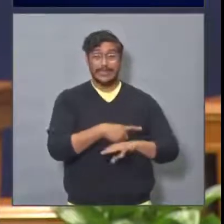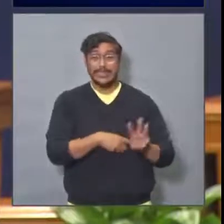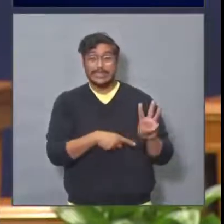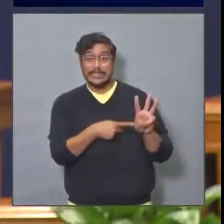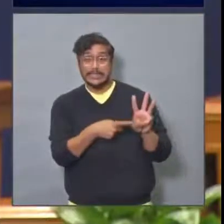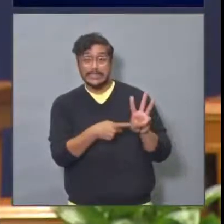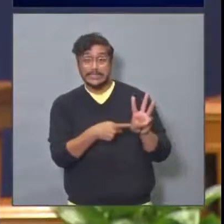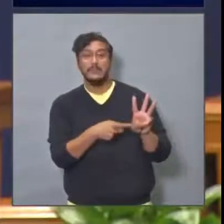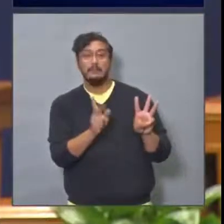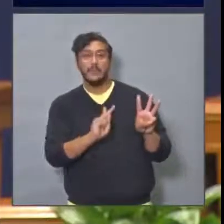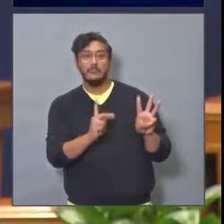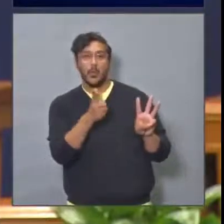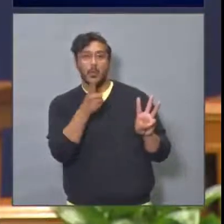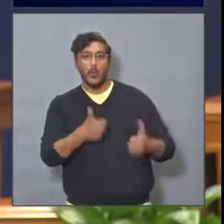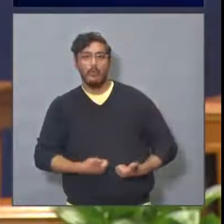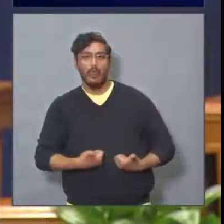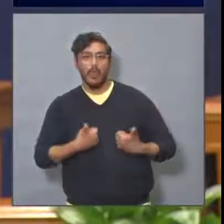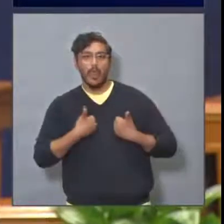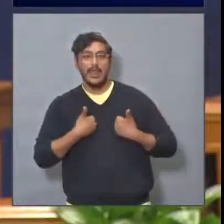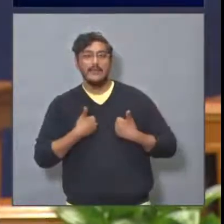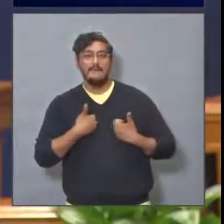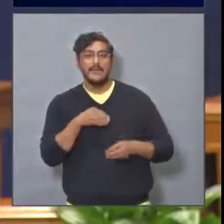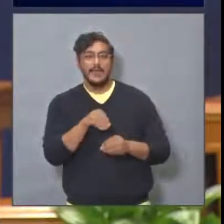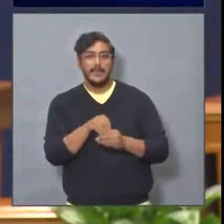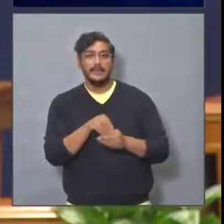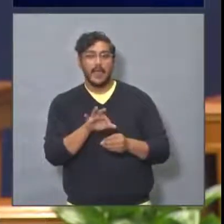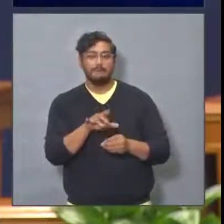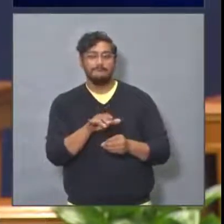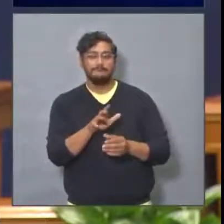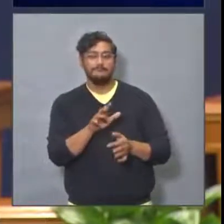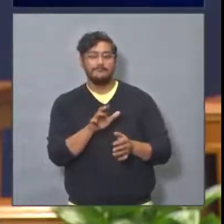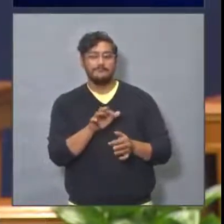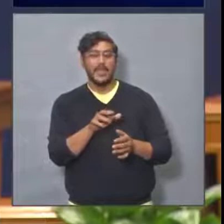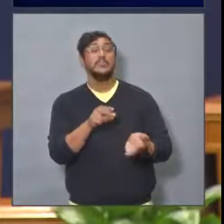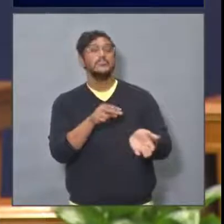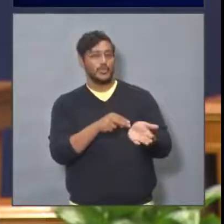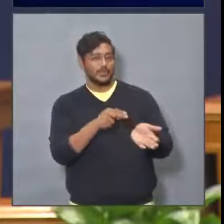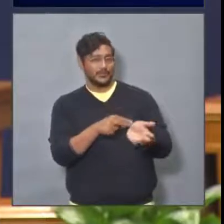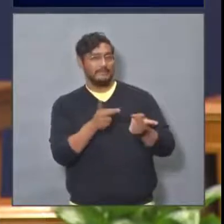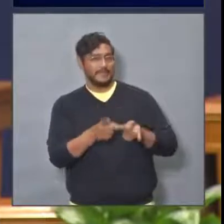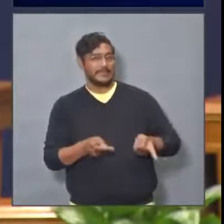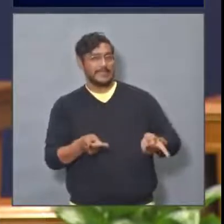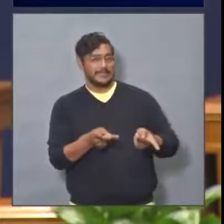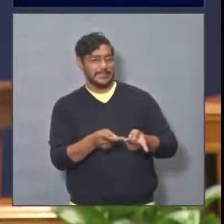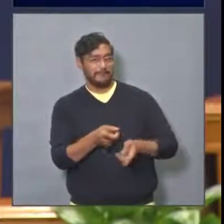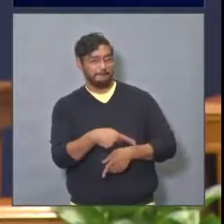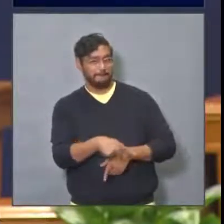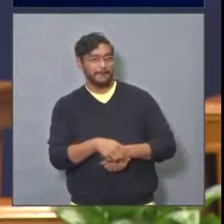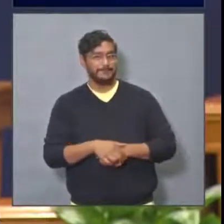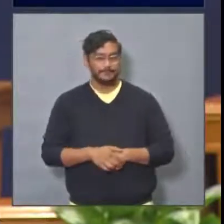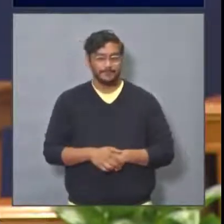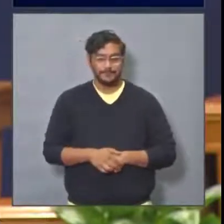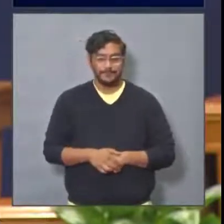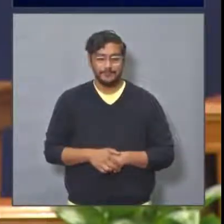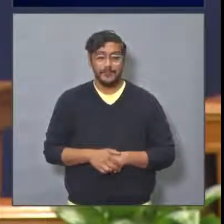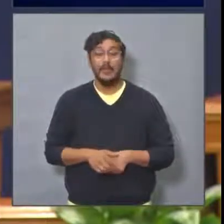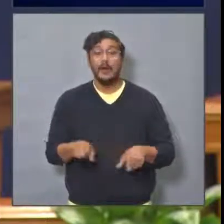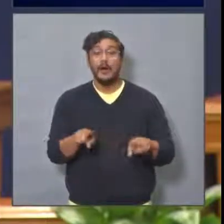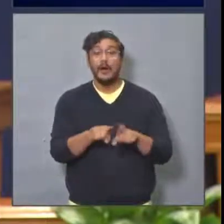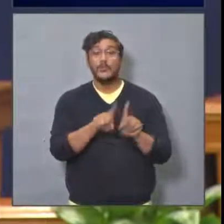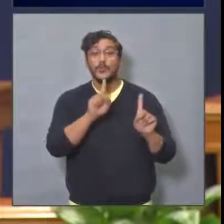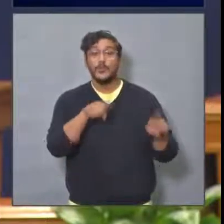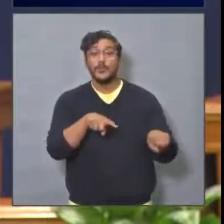were among people who lived in our assisted living, in our nursing facilities. We're also